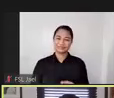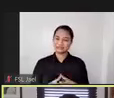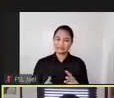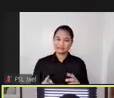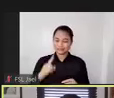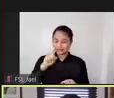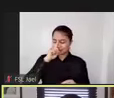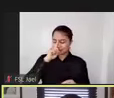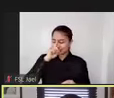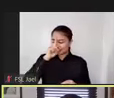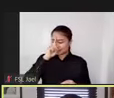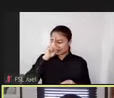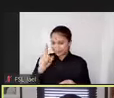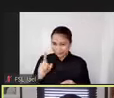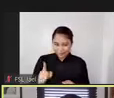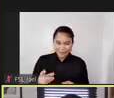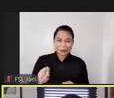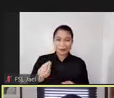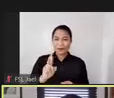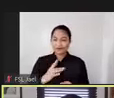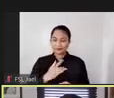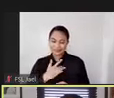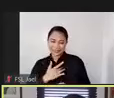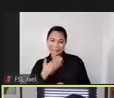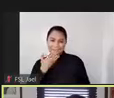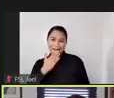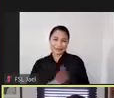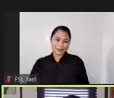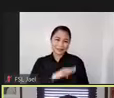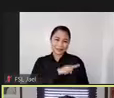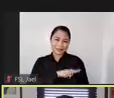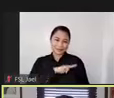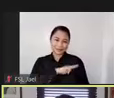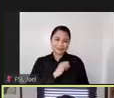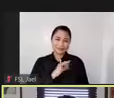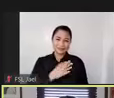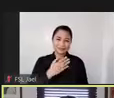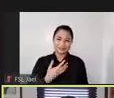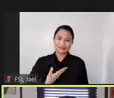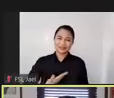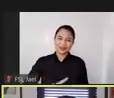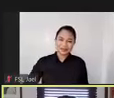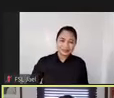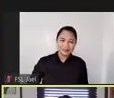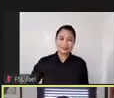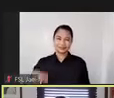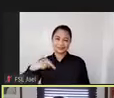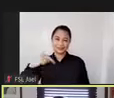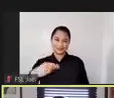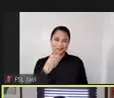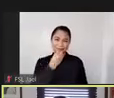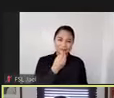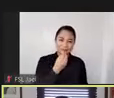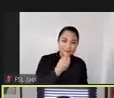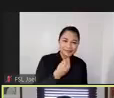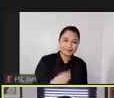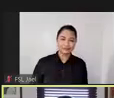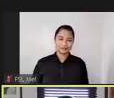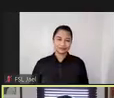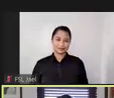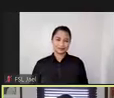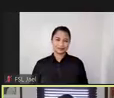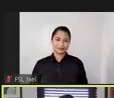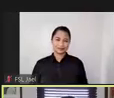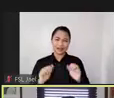eat. What more can starvation do? How much can malnutrition take